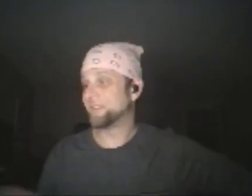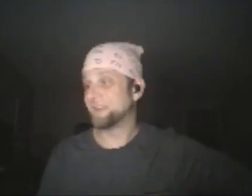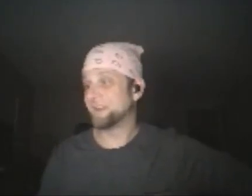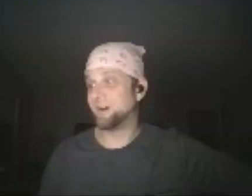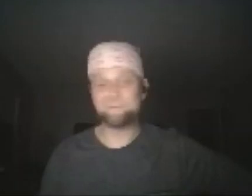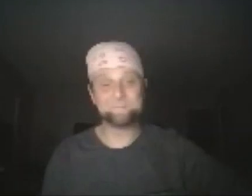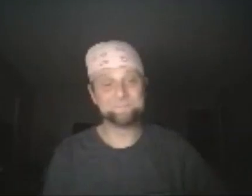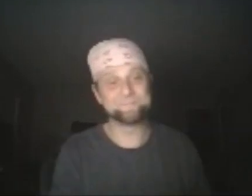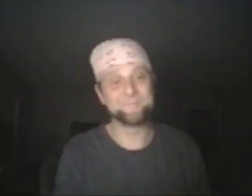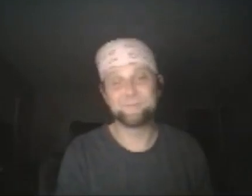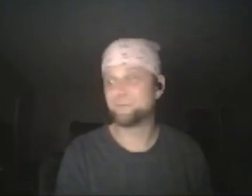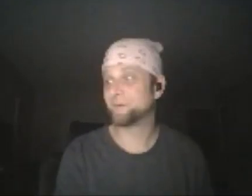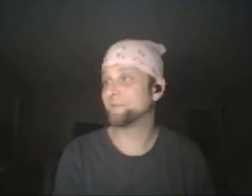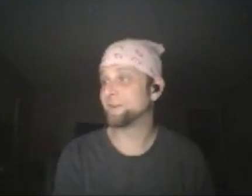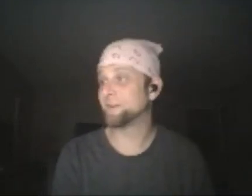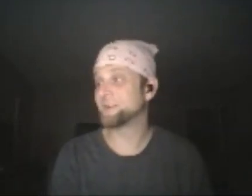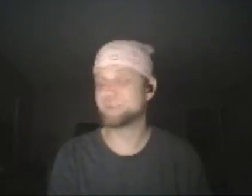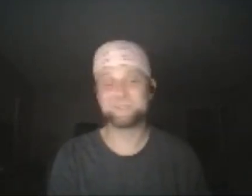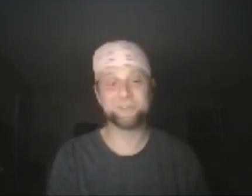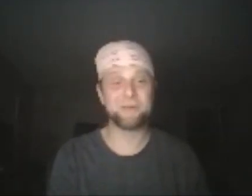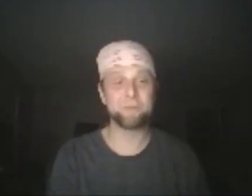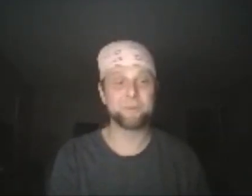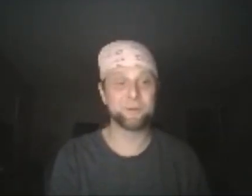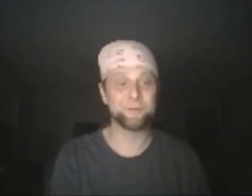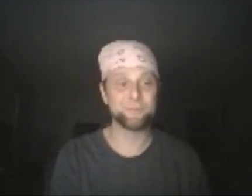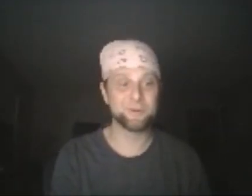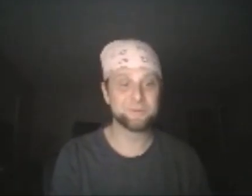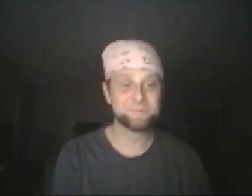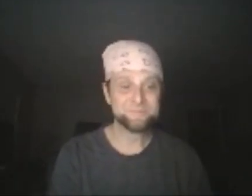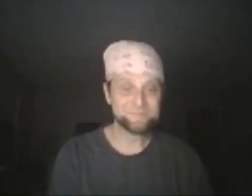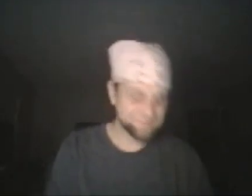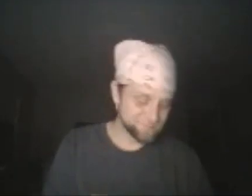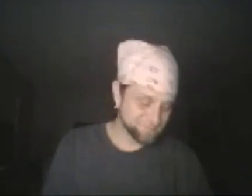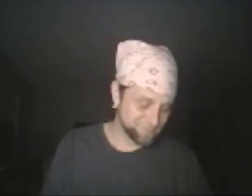Not a thing at all. Free and fair elections are not what we go for.